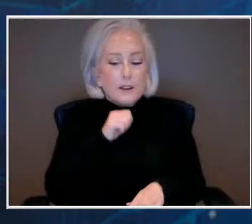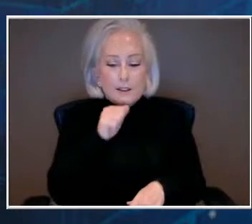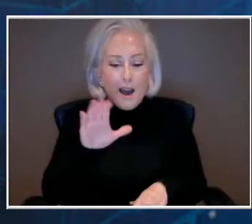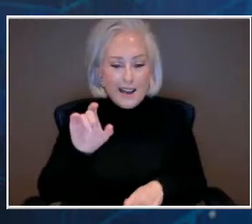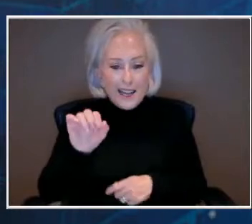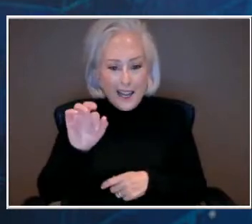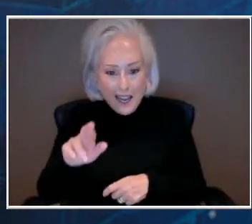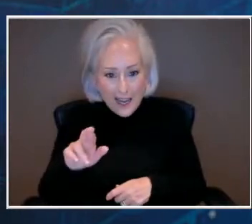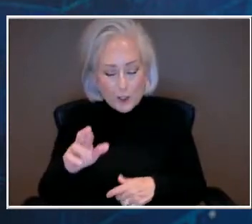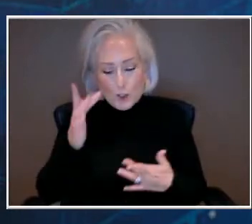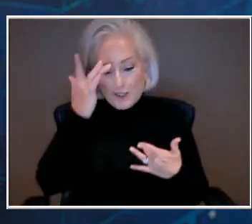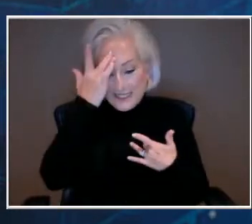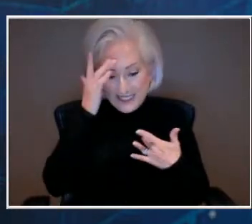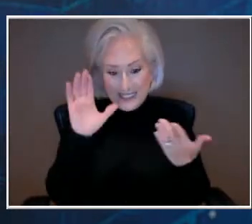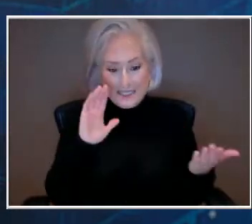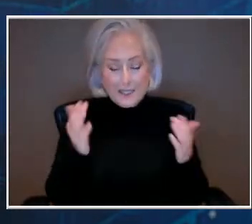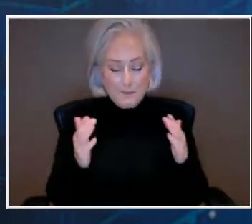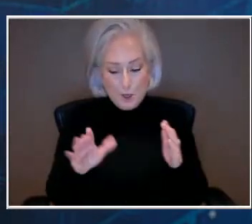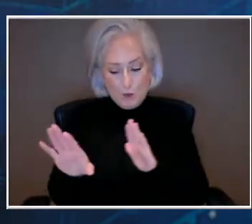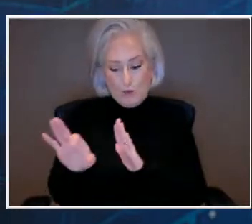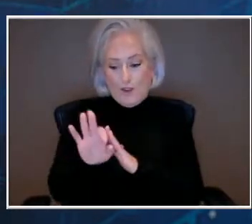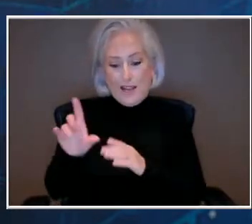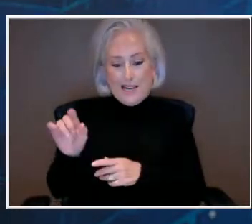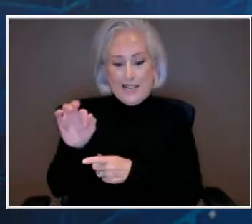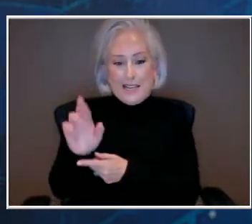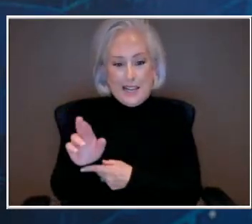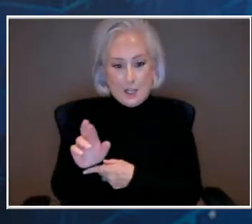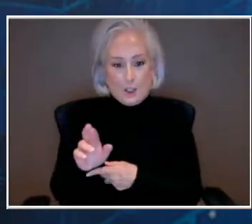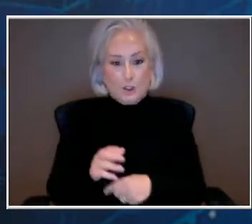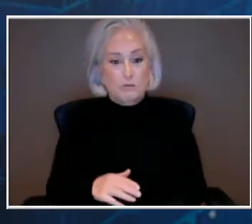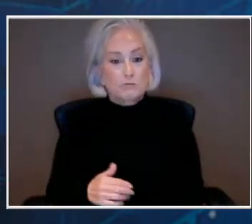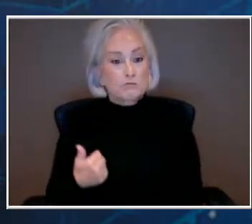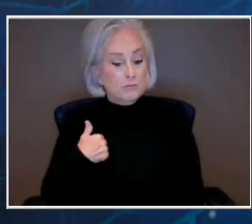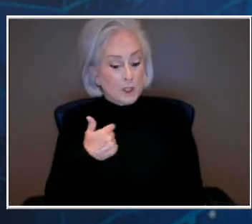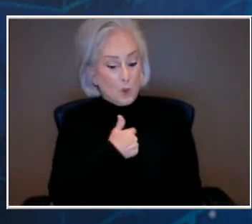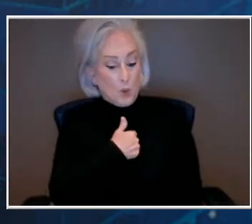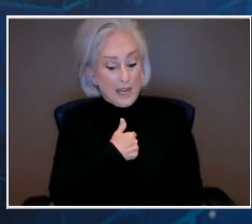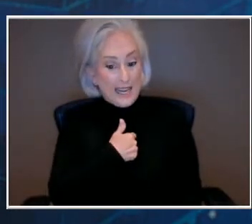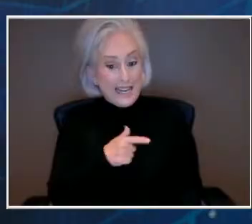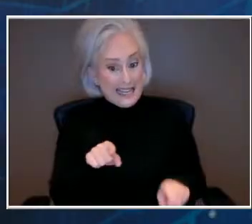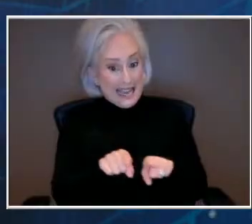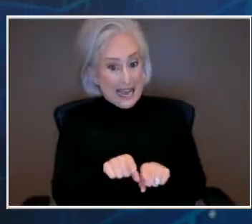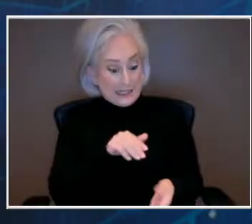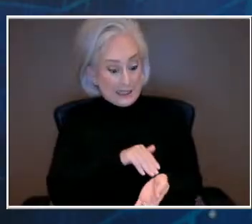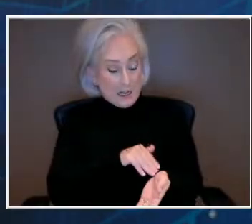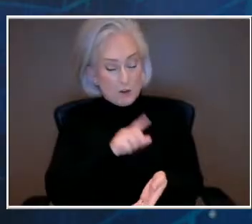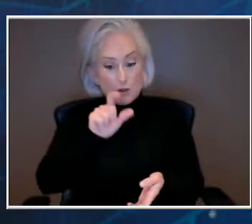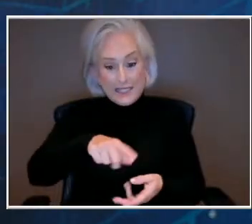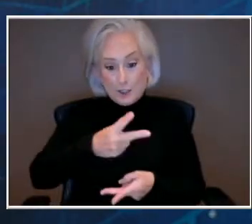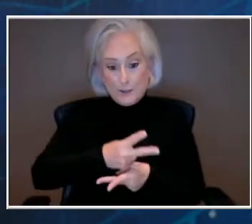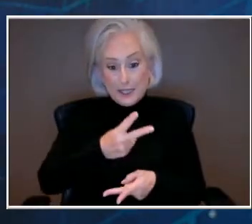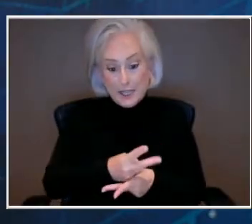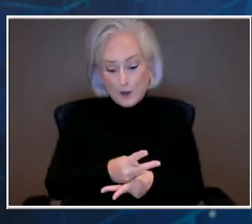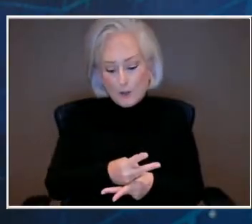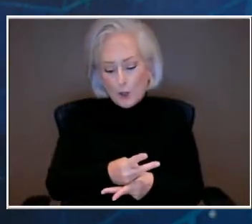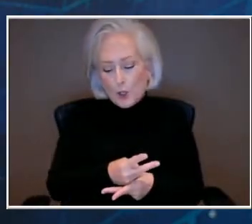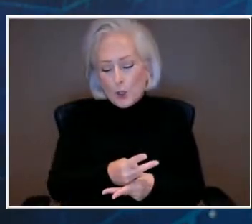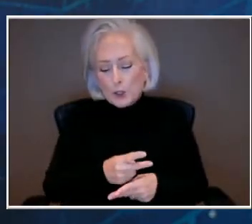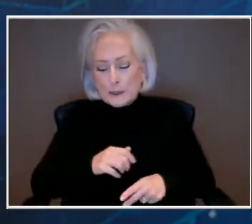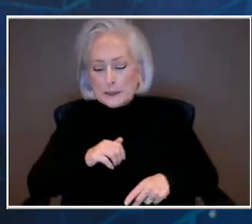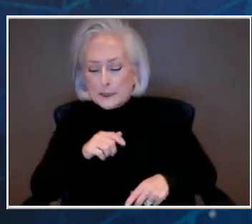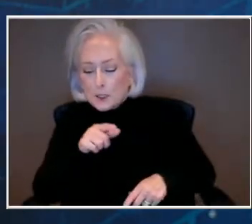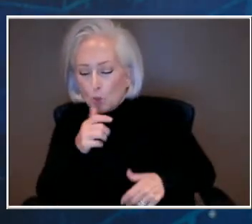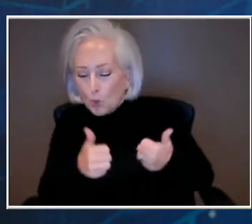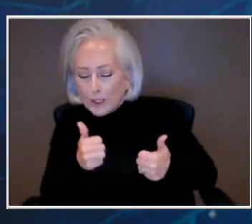be the best at finding cancer. So as physicians, we just have to be really careful that we're adopting technologies that have the